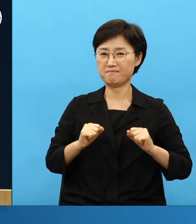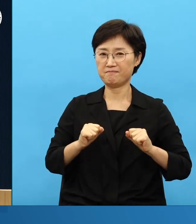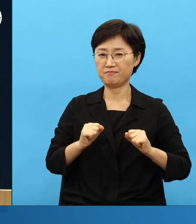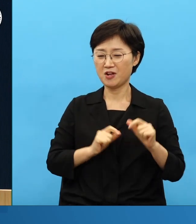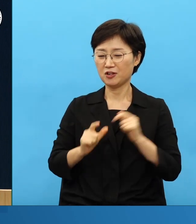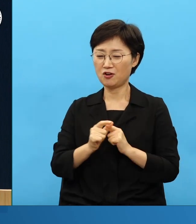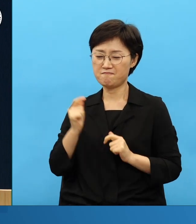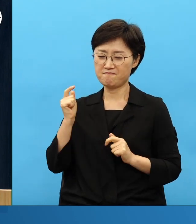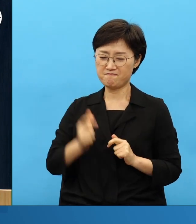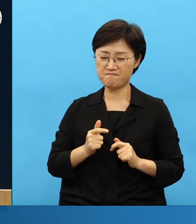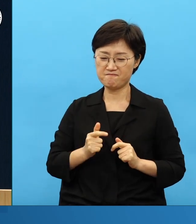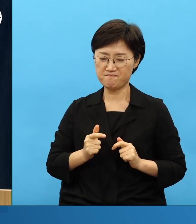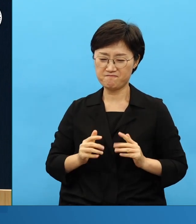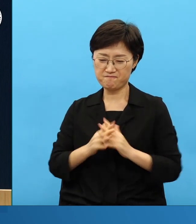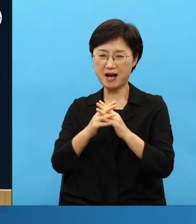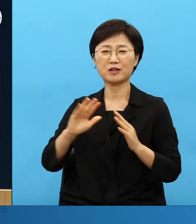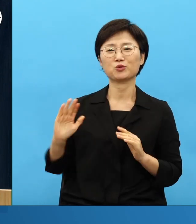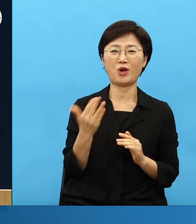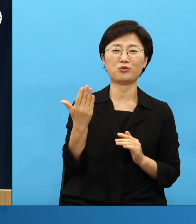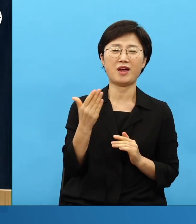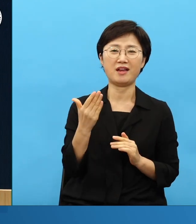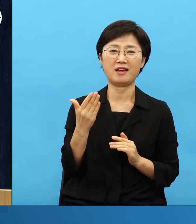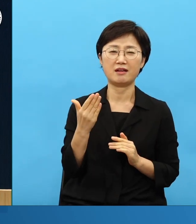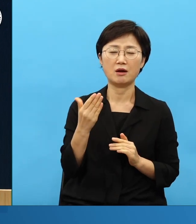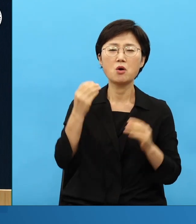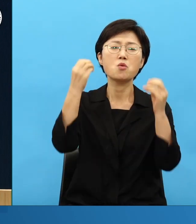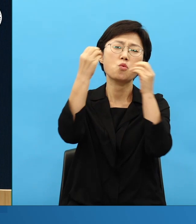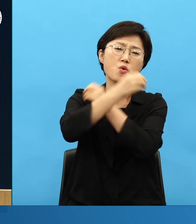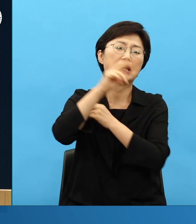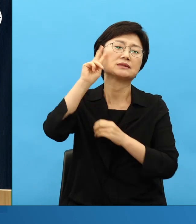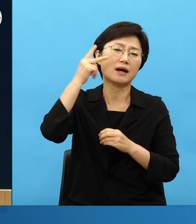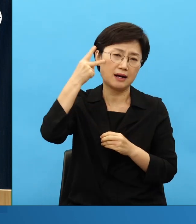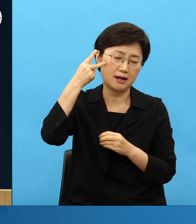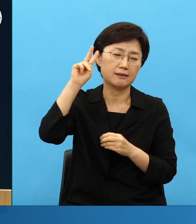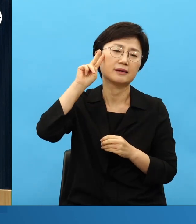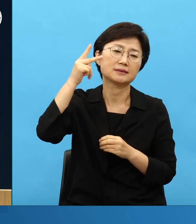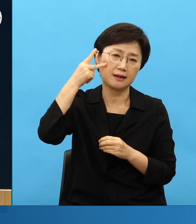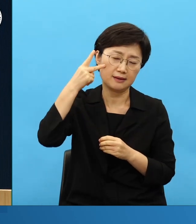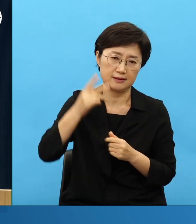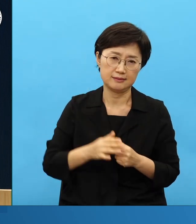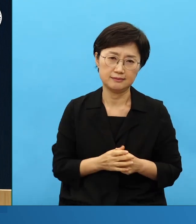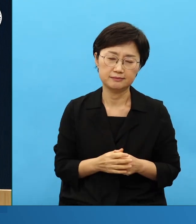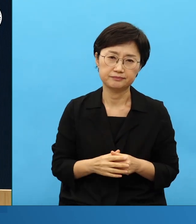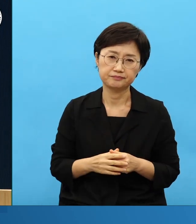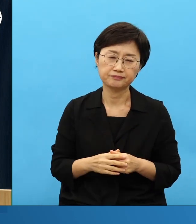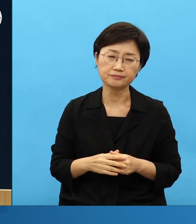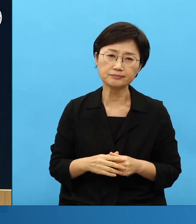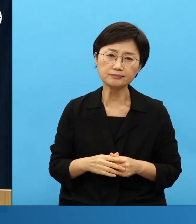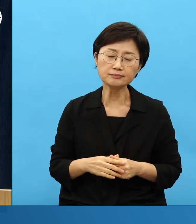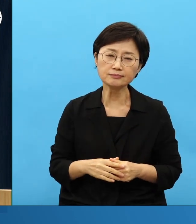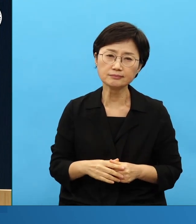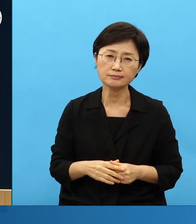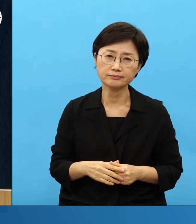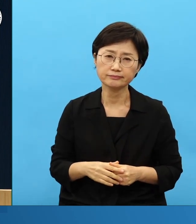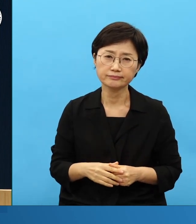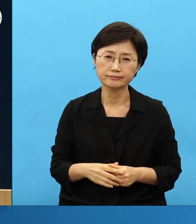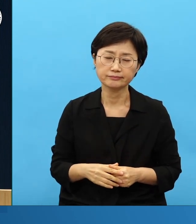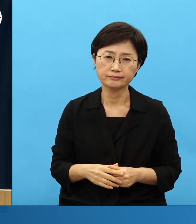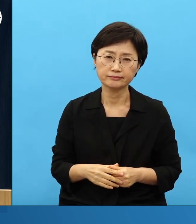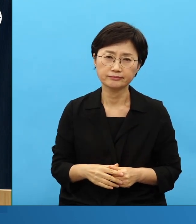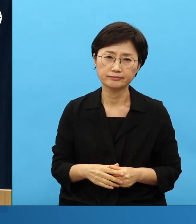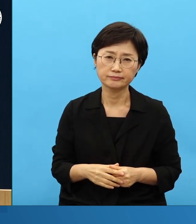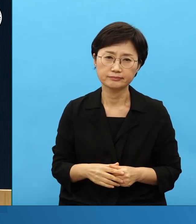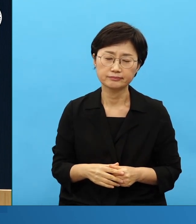They actually believed that the Messiah would come to destroy all other locations and cities, and instead raise up very sturdily and very strongly their own